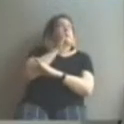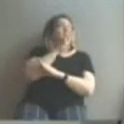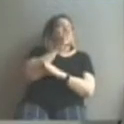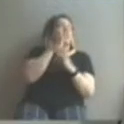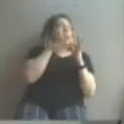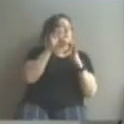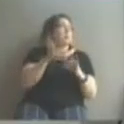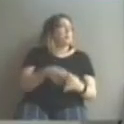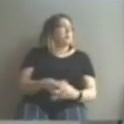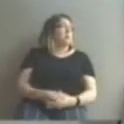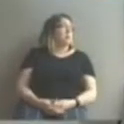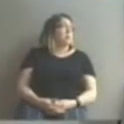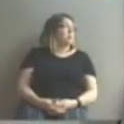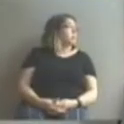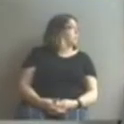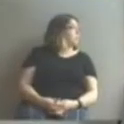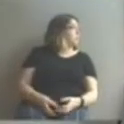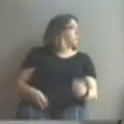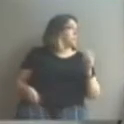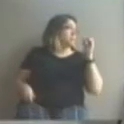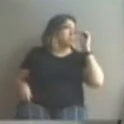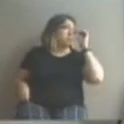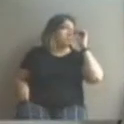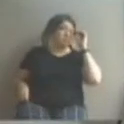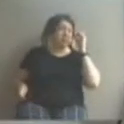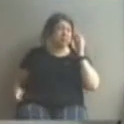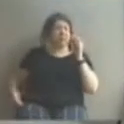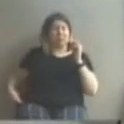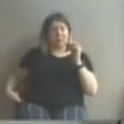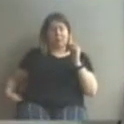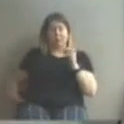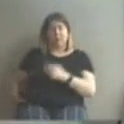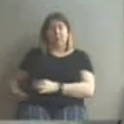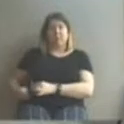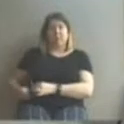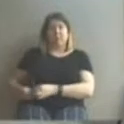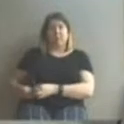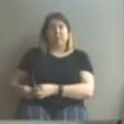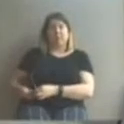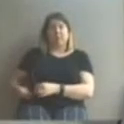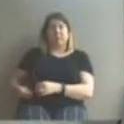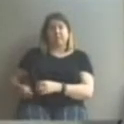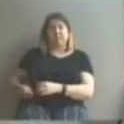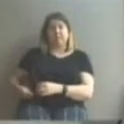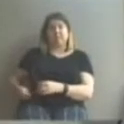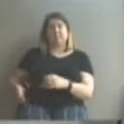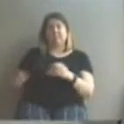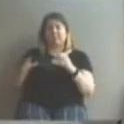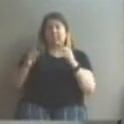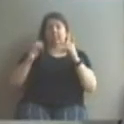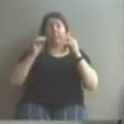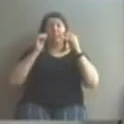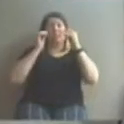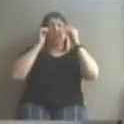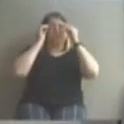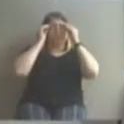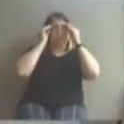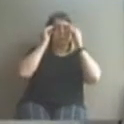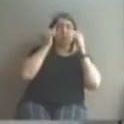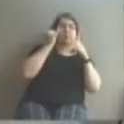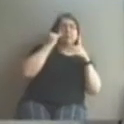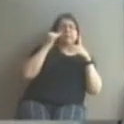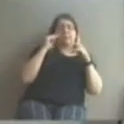descriptions are approved. That's my guess. Hang on. But the other thing is that regarding if you're looking